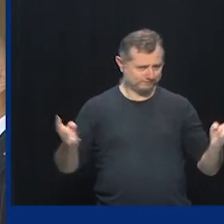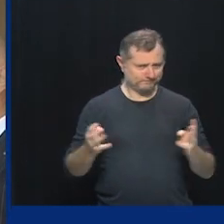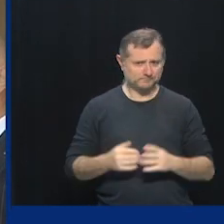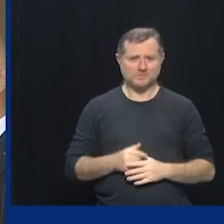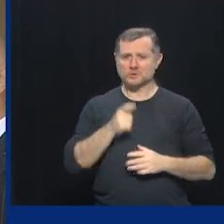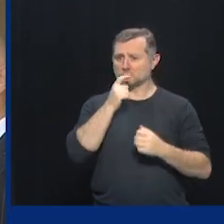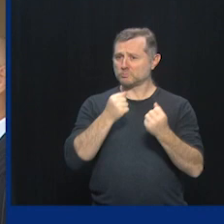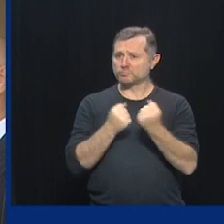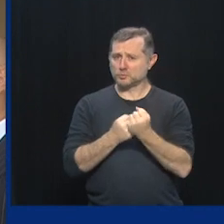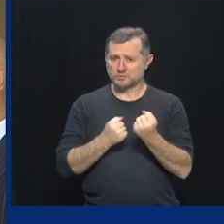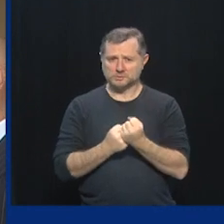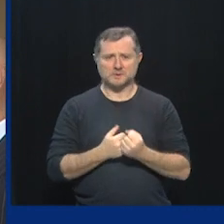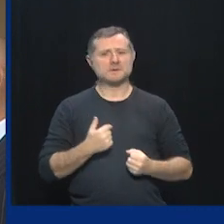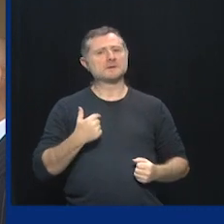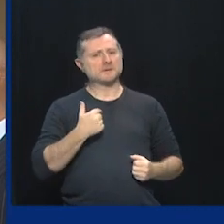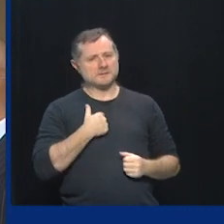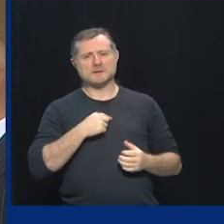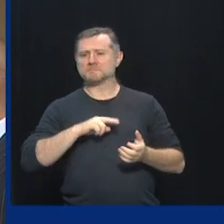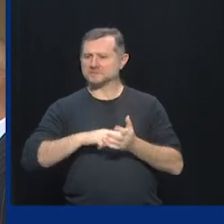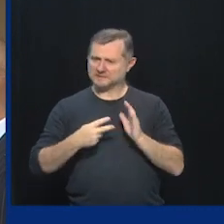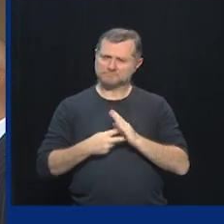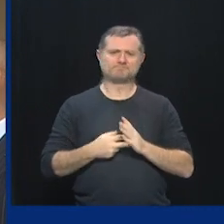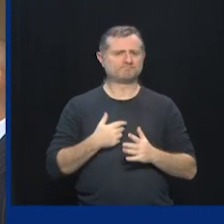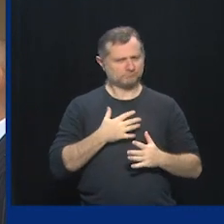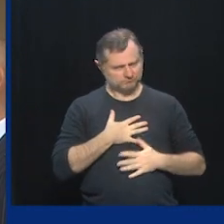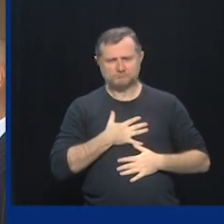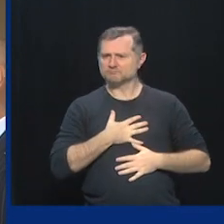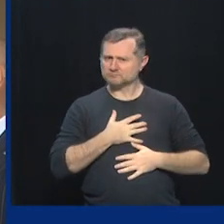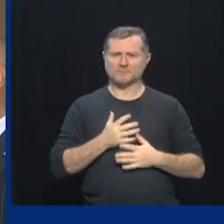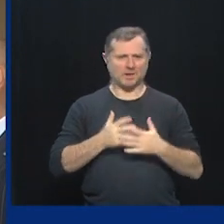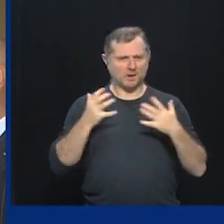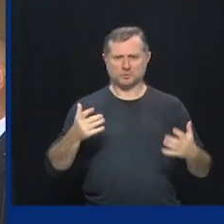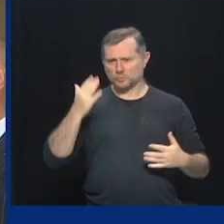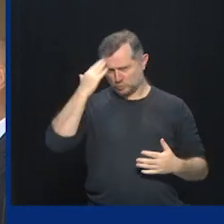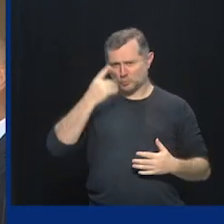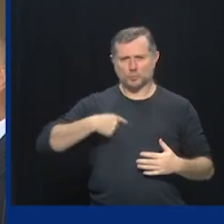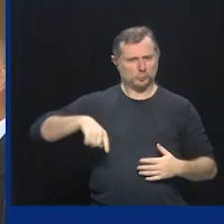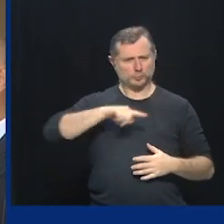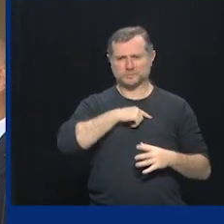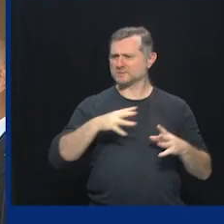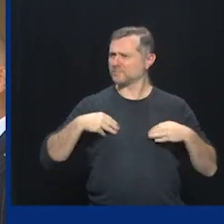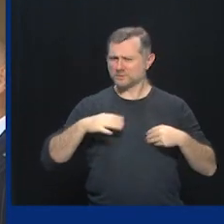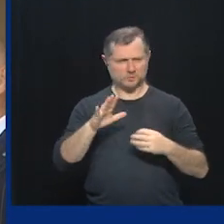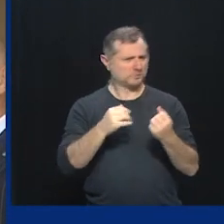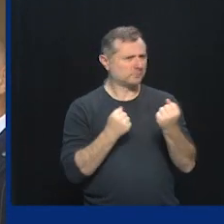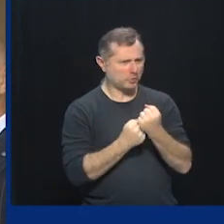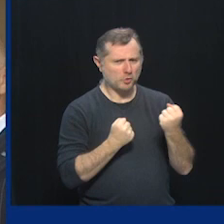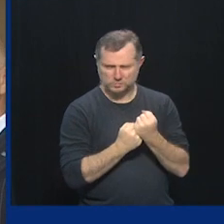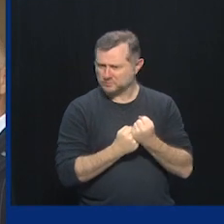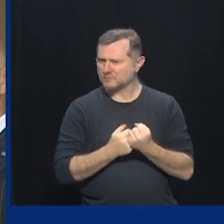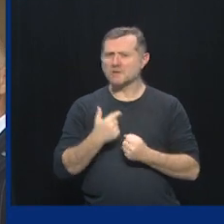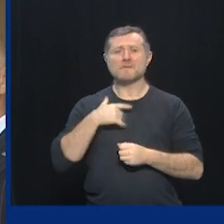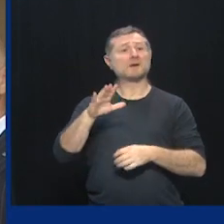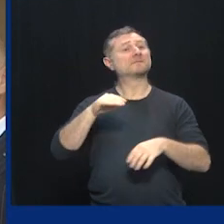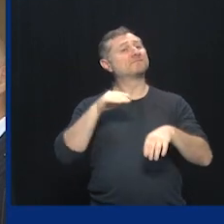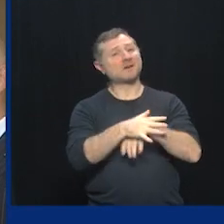to us, it means a lot to the workforce to know that we have that support. The effects of Tropical Storm Ida brought over a short period of time an